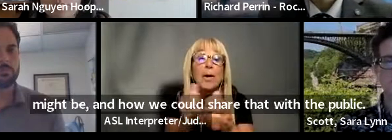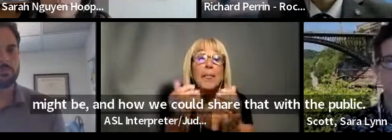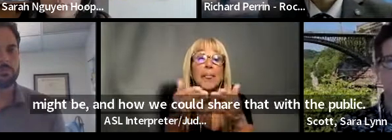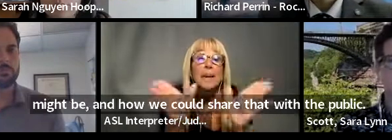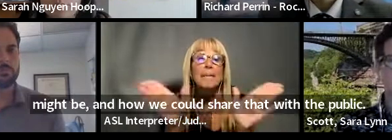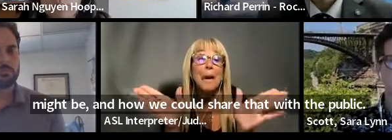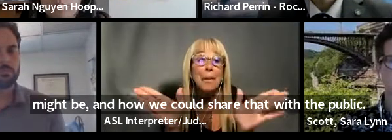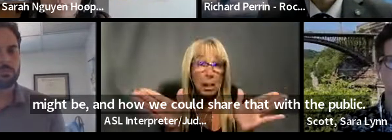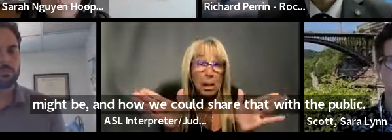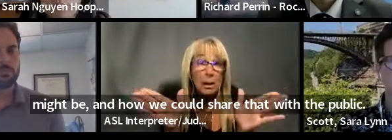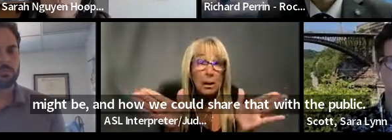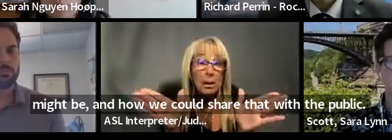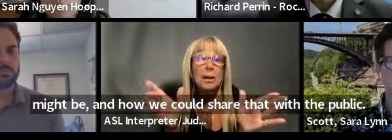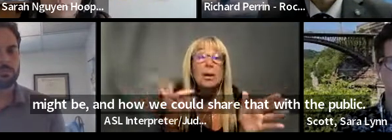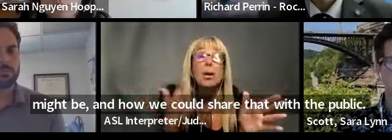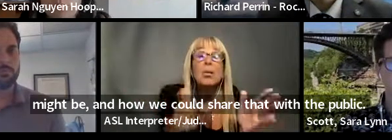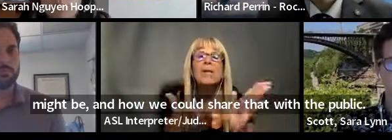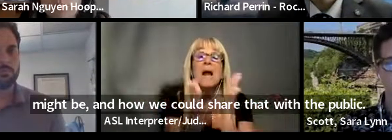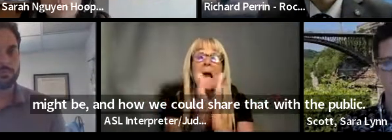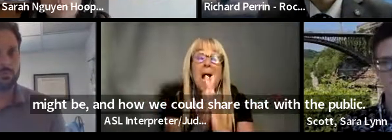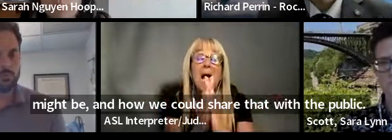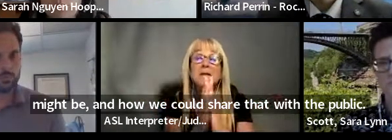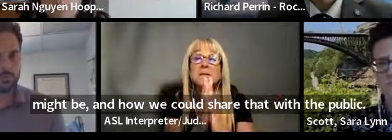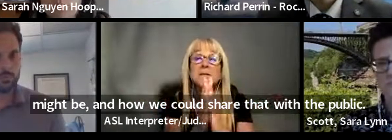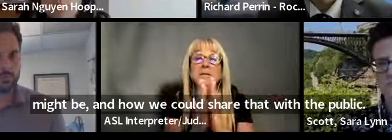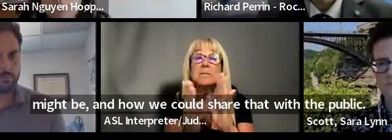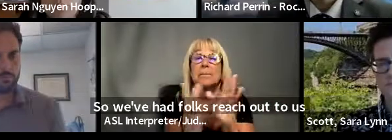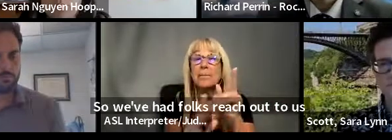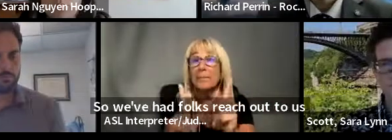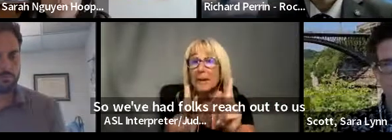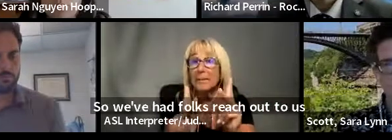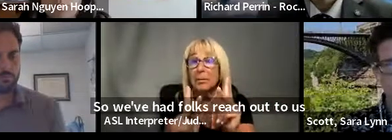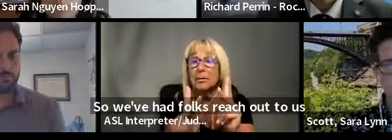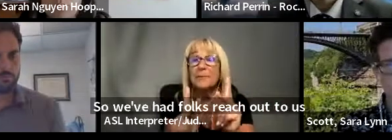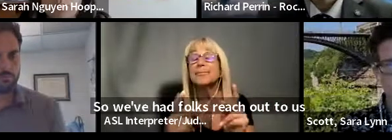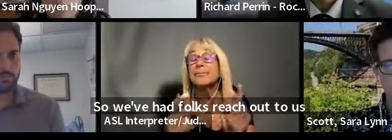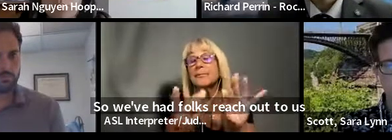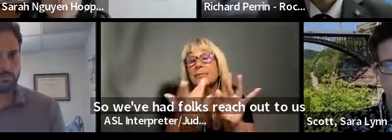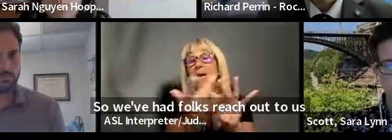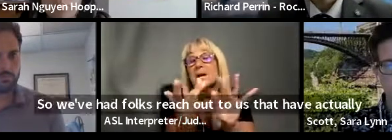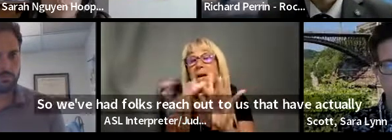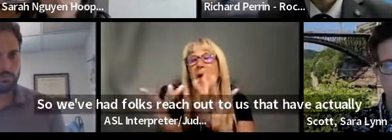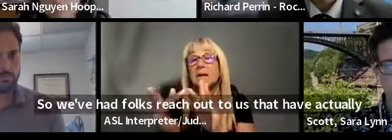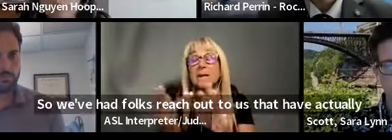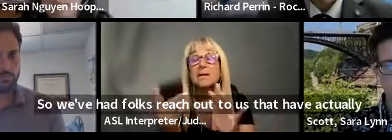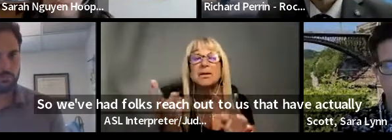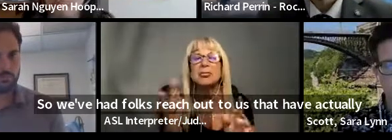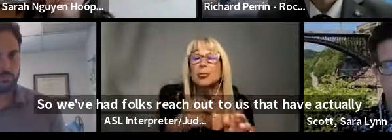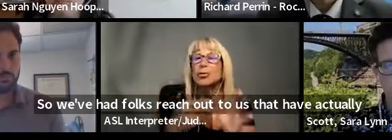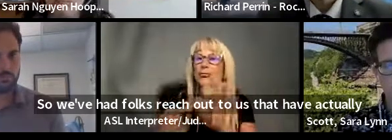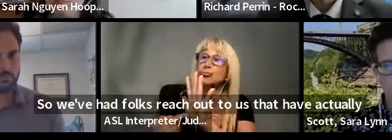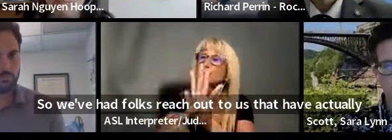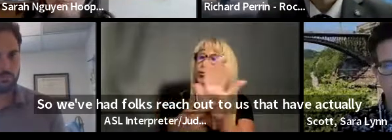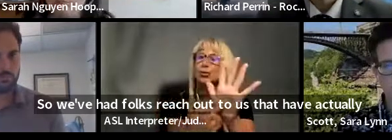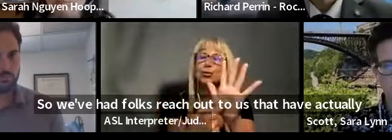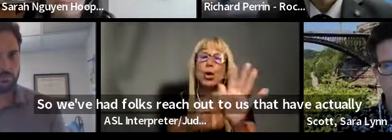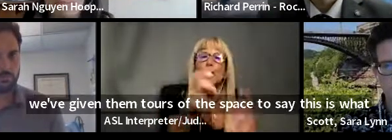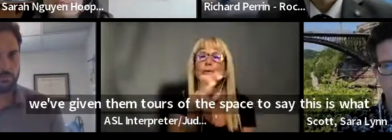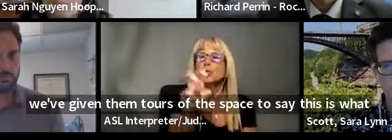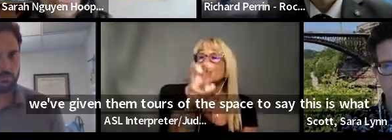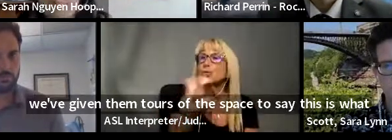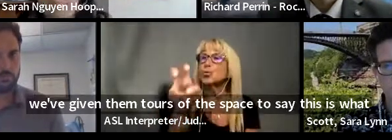So we've had folks reach out to us that have actually, we've given them tours of the space to say, this is what we currently